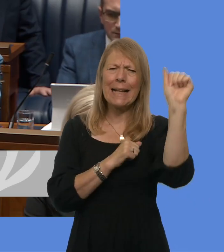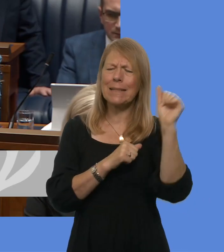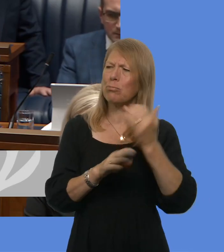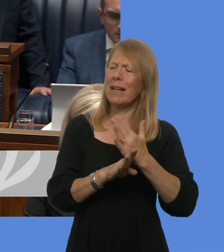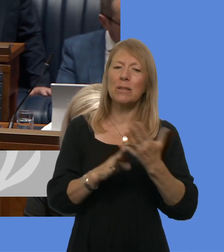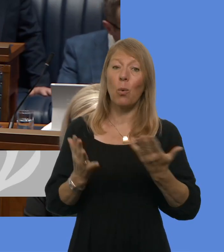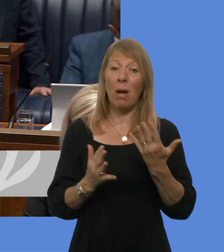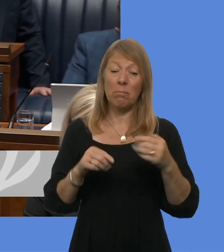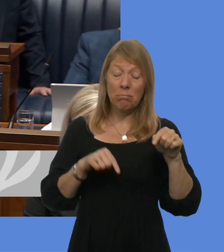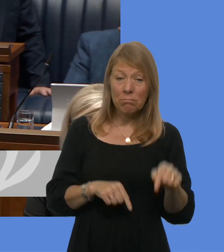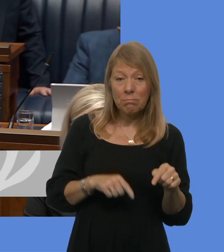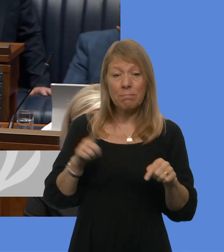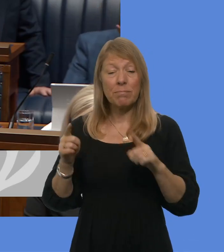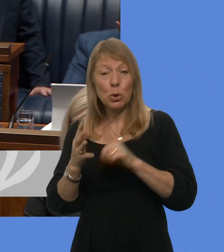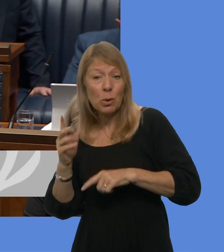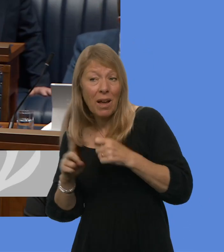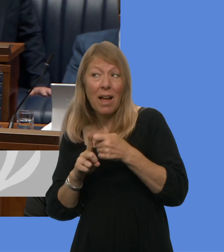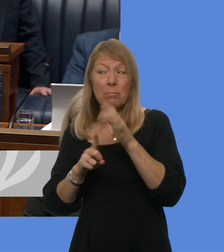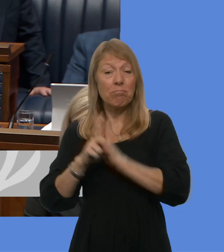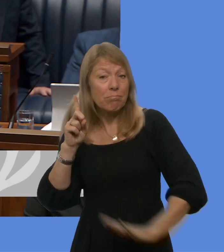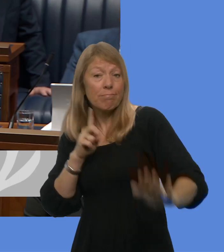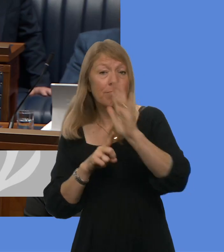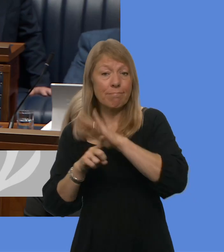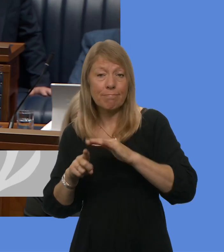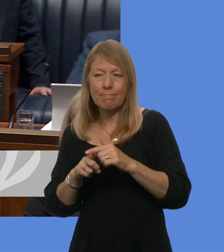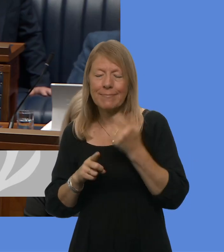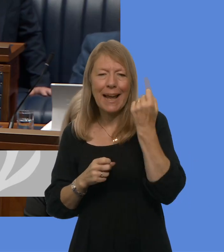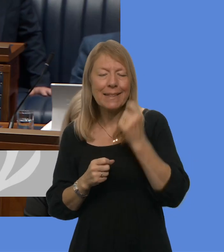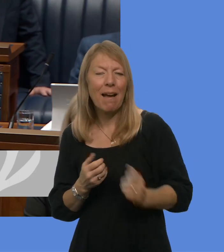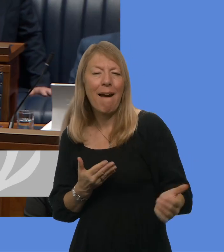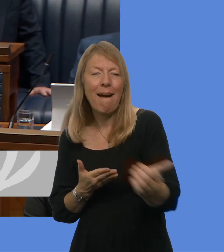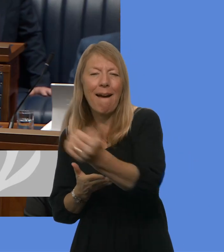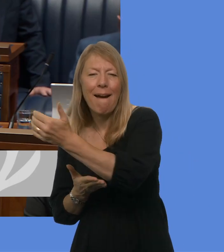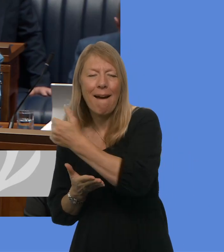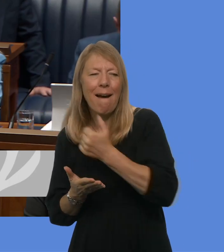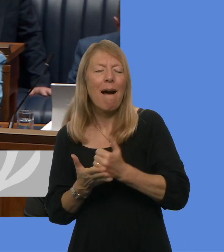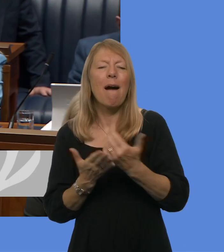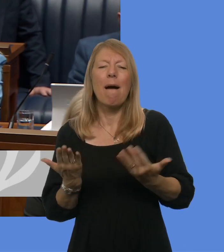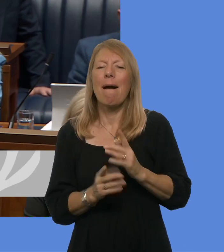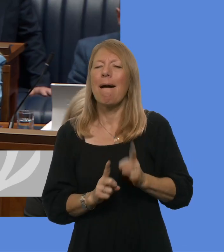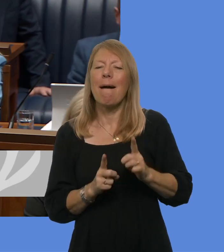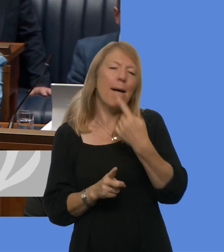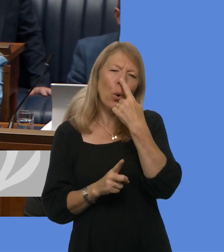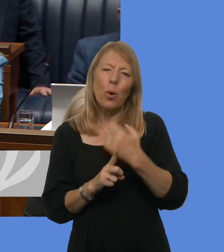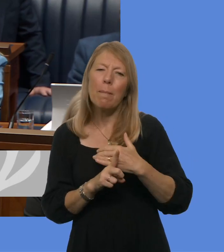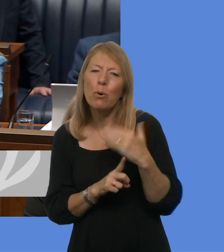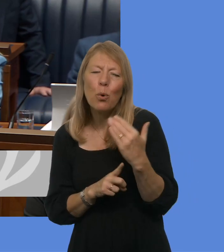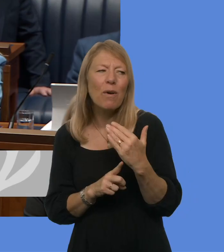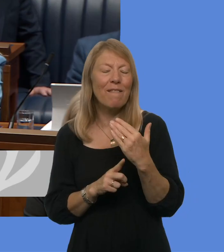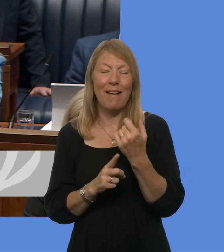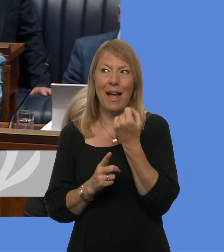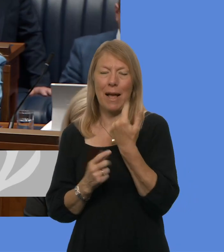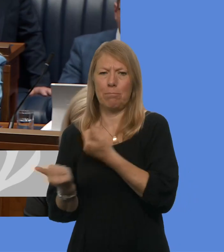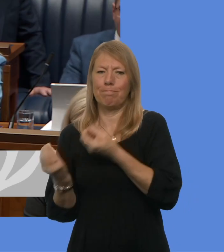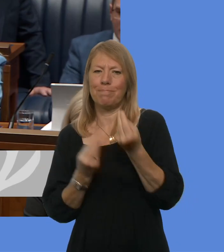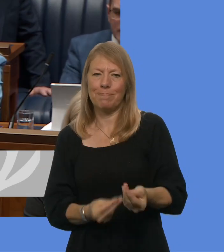strategic assessment of current arrangements, identifying strengths and areas for improvement, in order to make detailed proposals about the